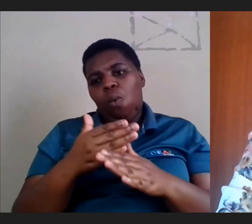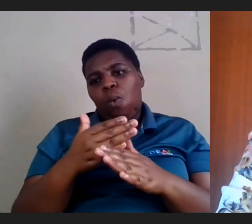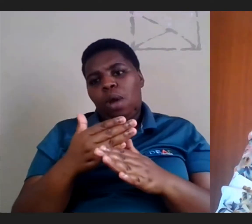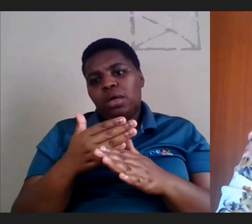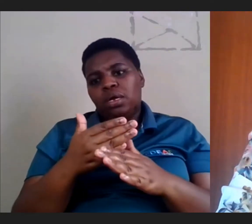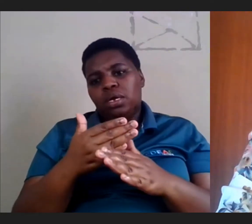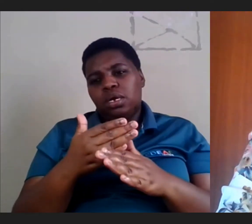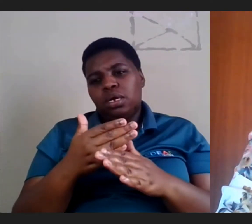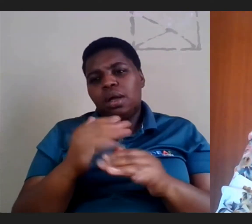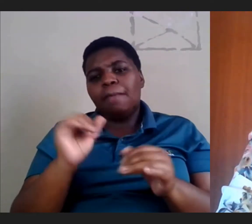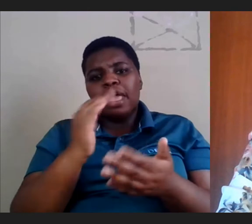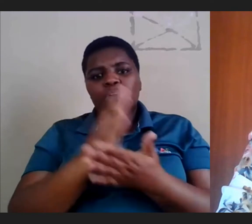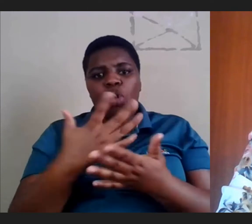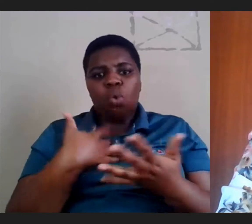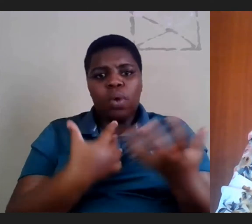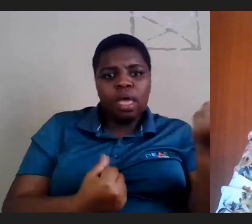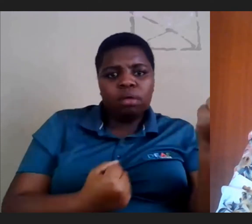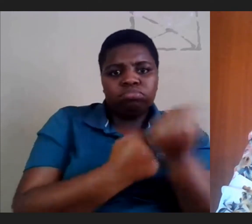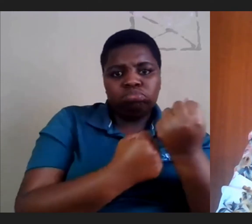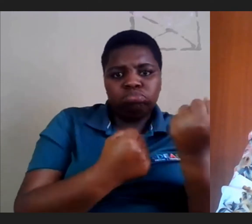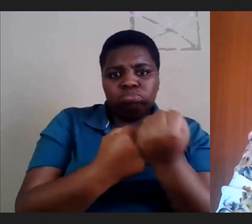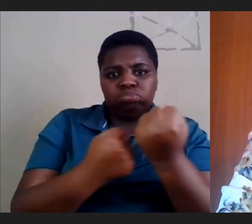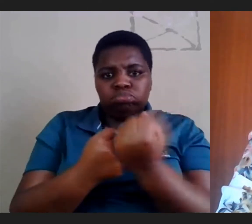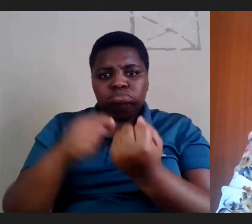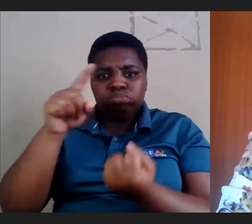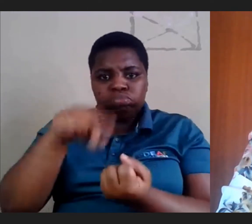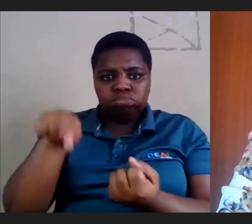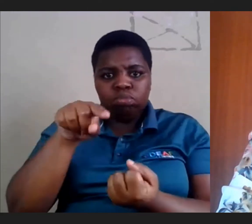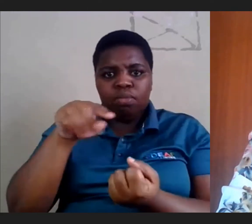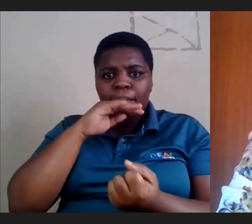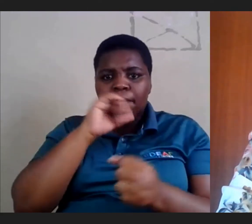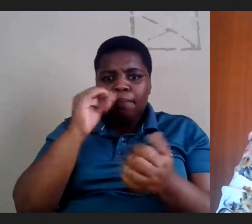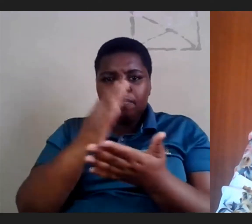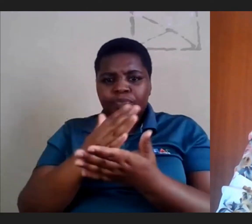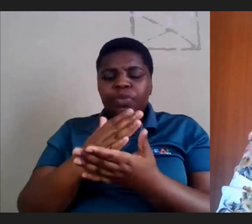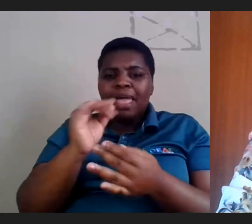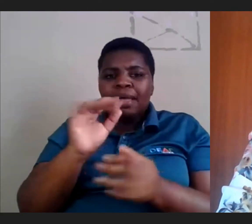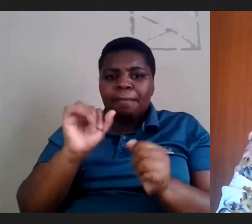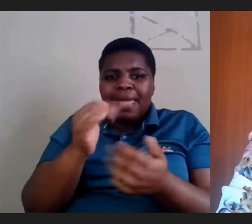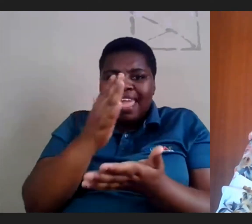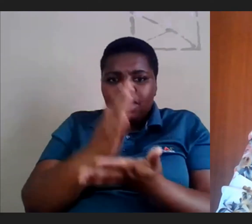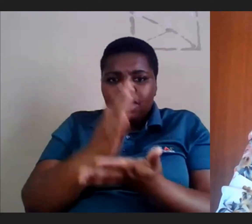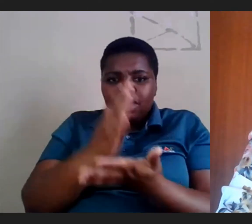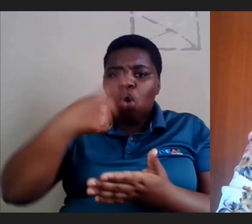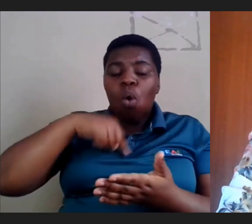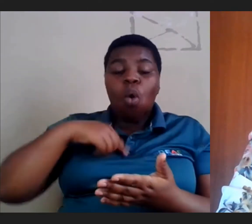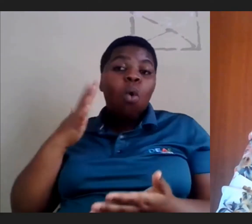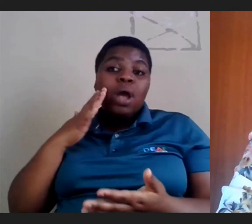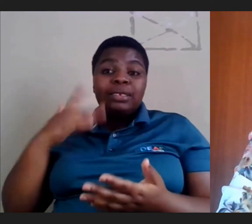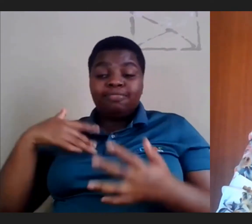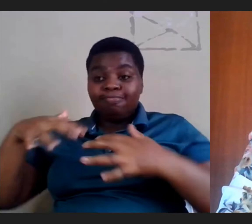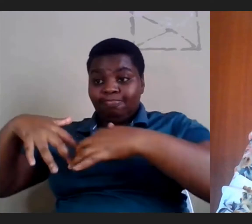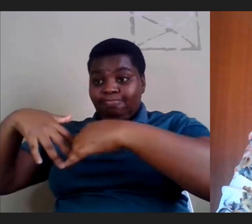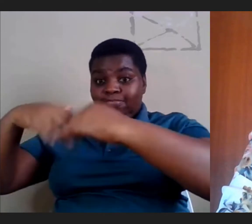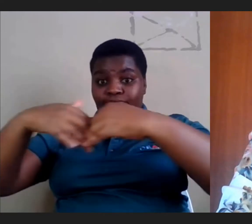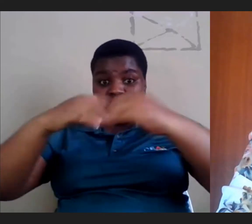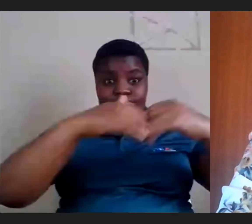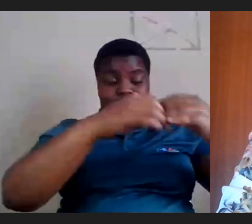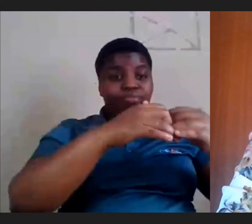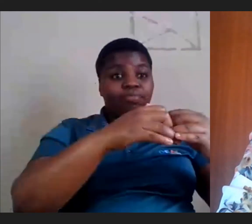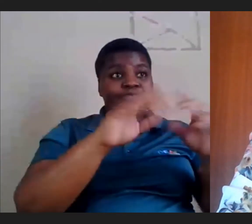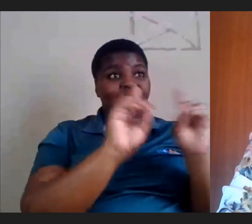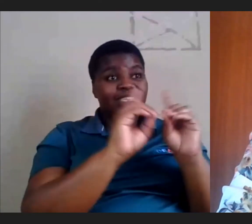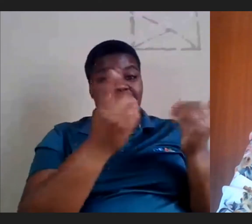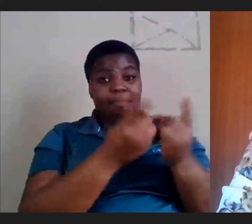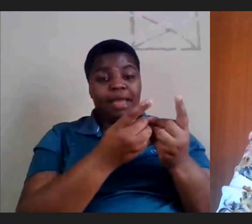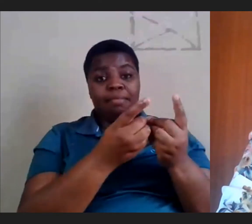giving them technical capacity, expertise, etc., to ensure that when they're developing departmental policies, that